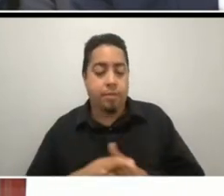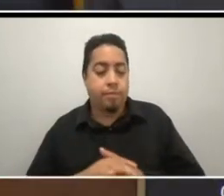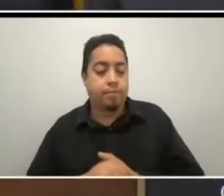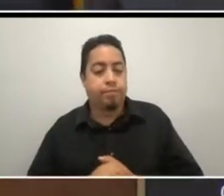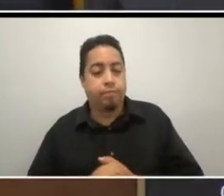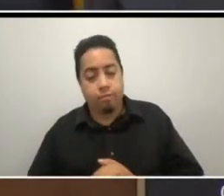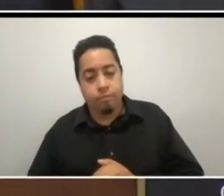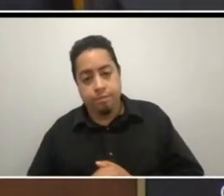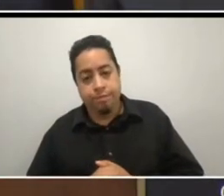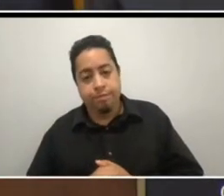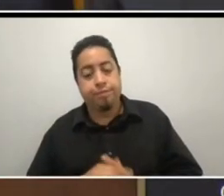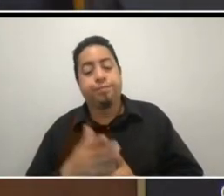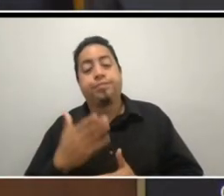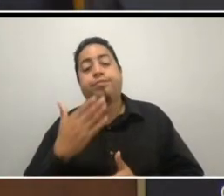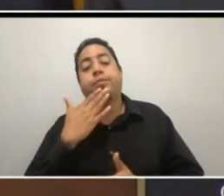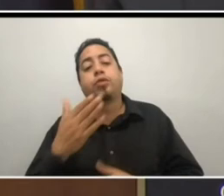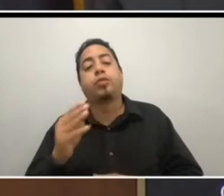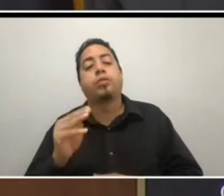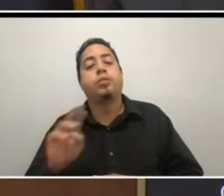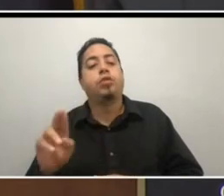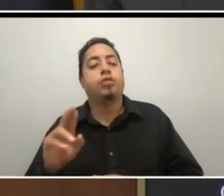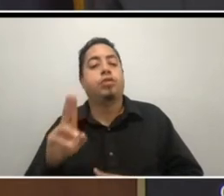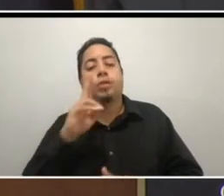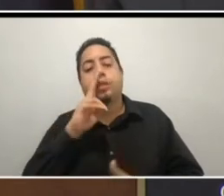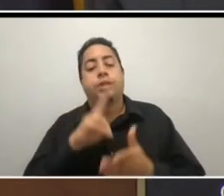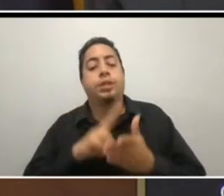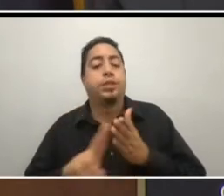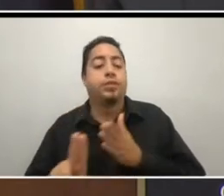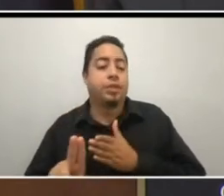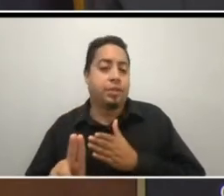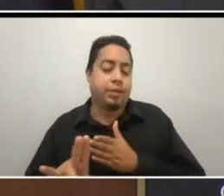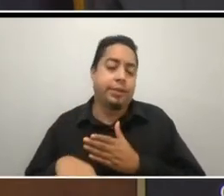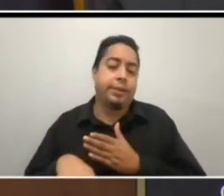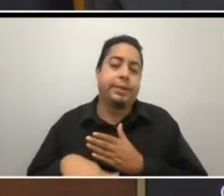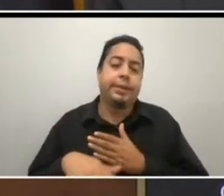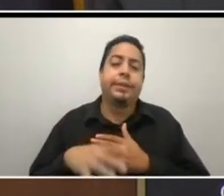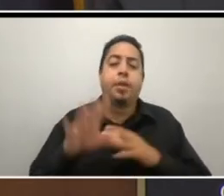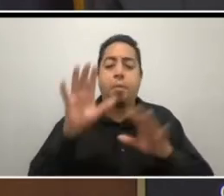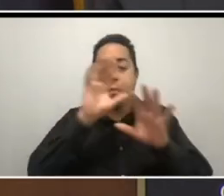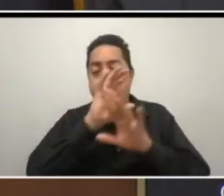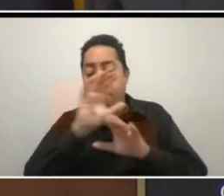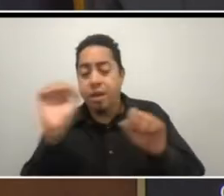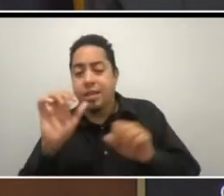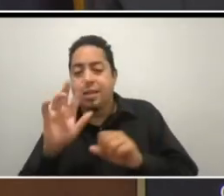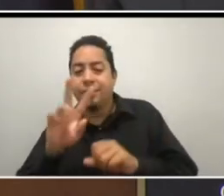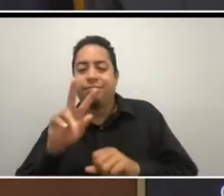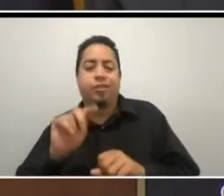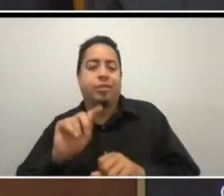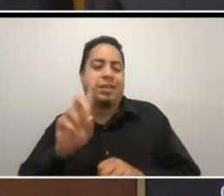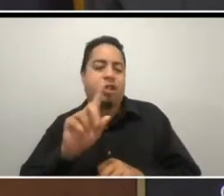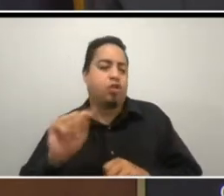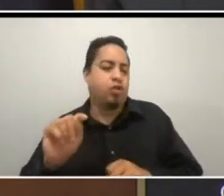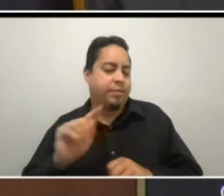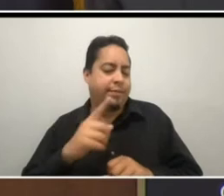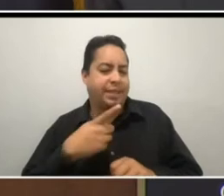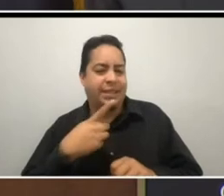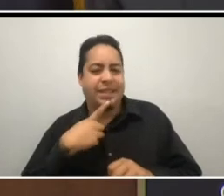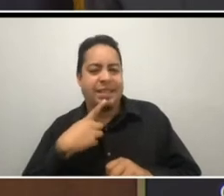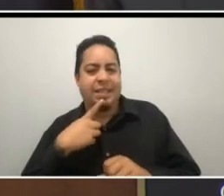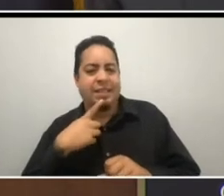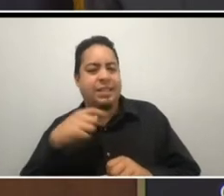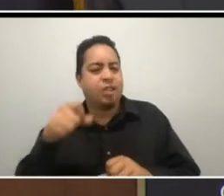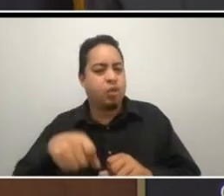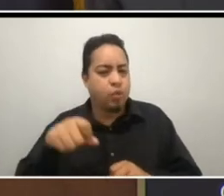Thank you, Mr. Secretary. The President references suitcases or trunks. Mr. Sterling, were the objects seen in these